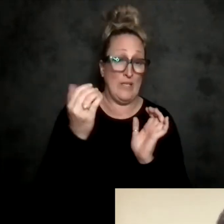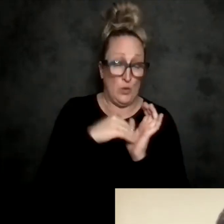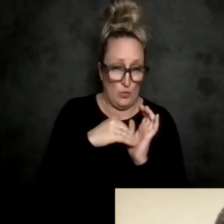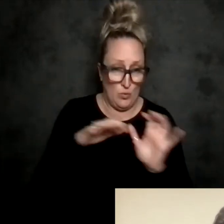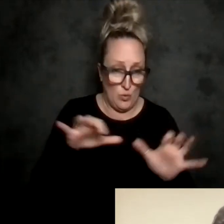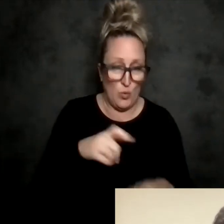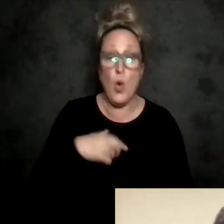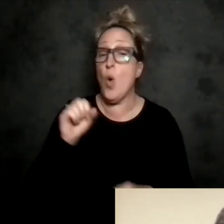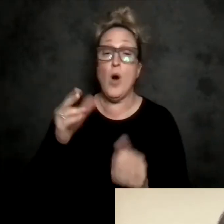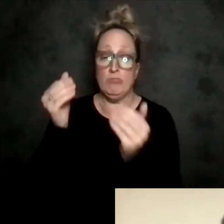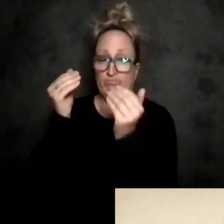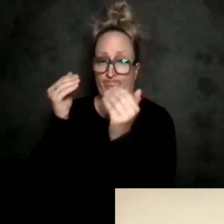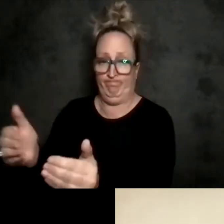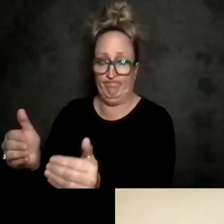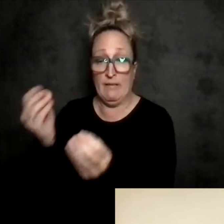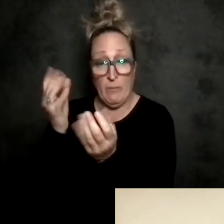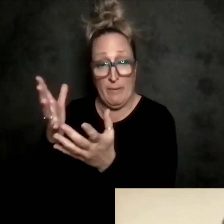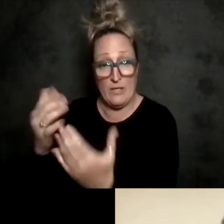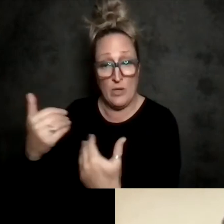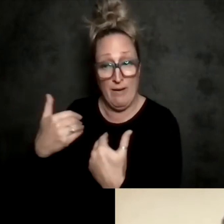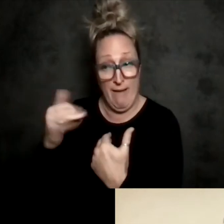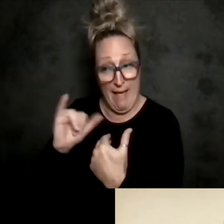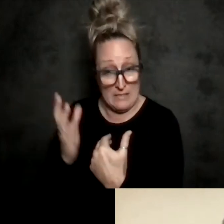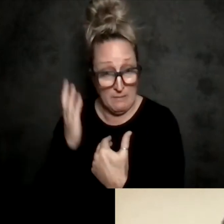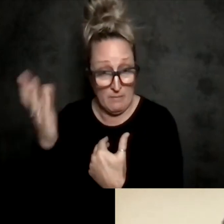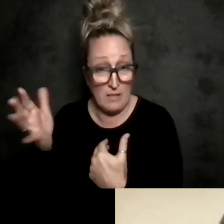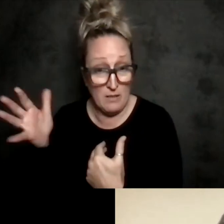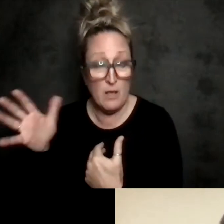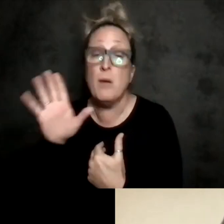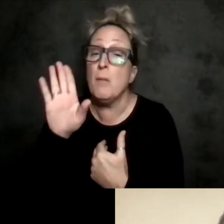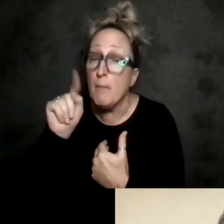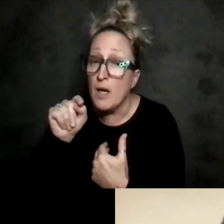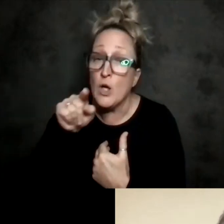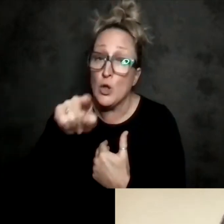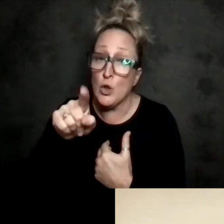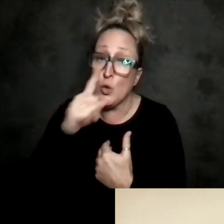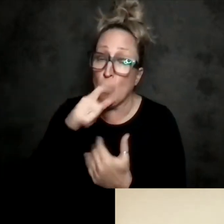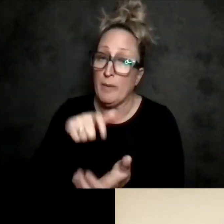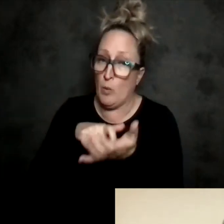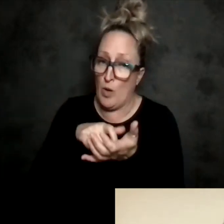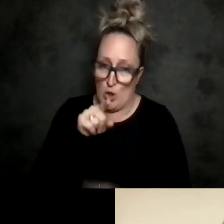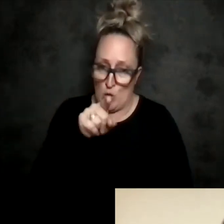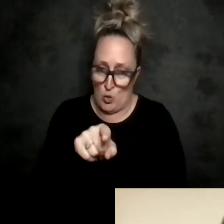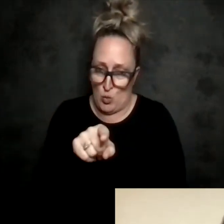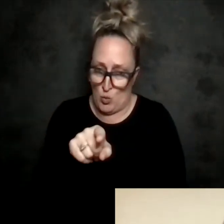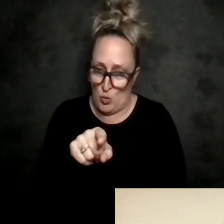proceed with the information as submitted, but you will be required